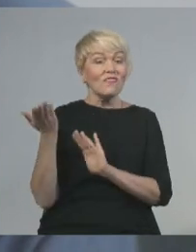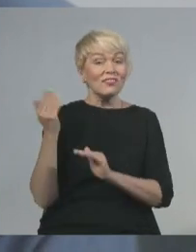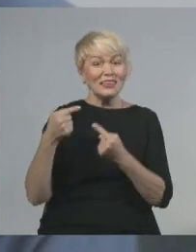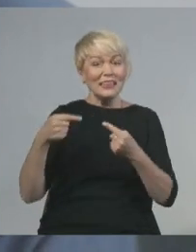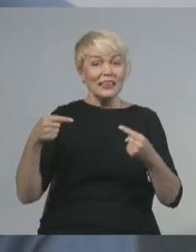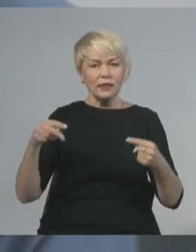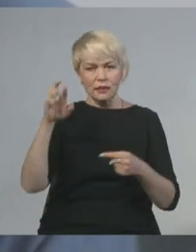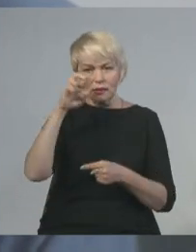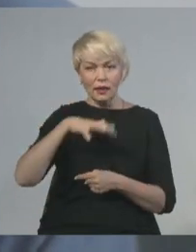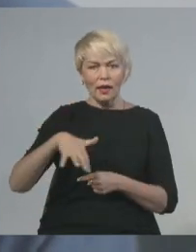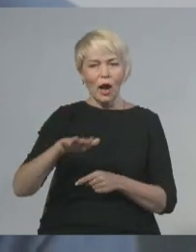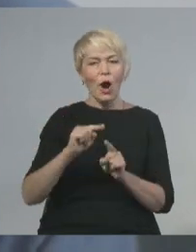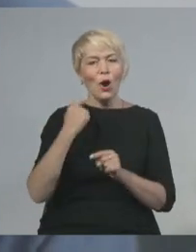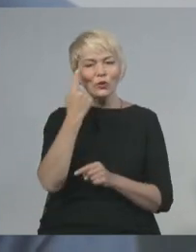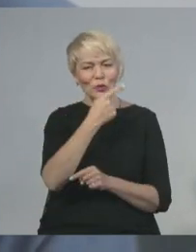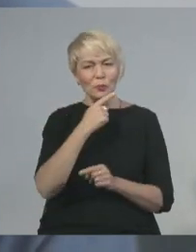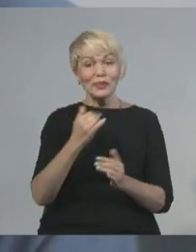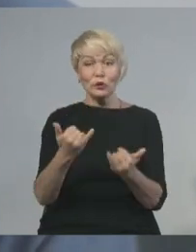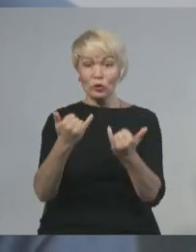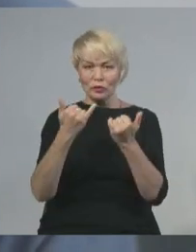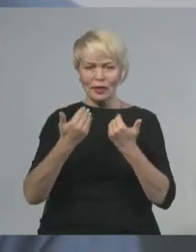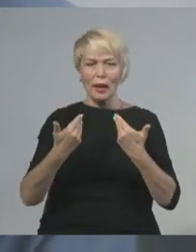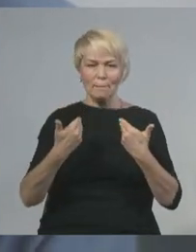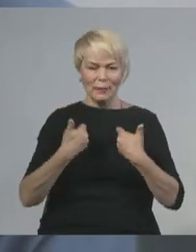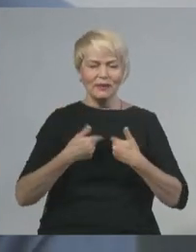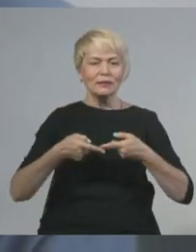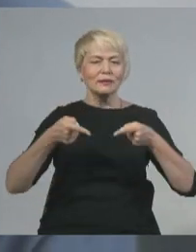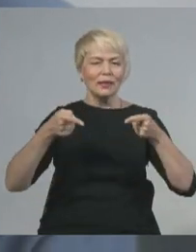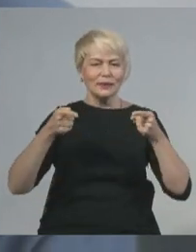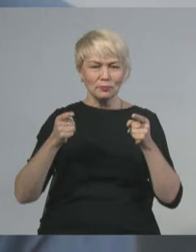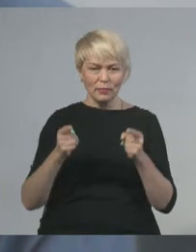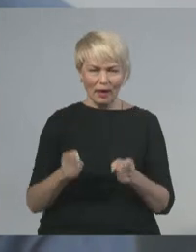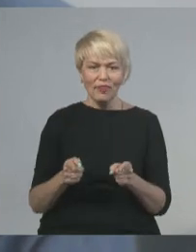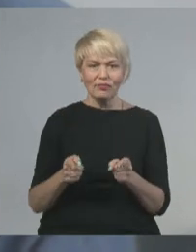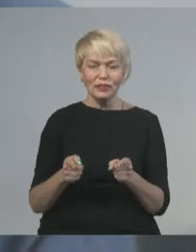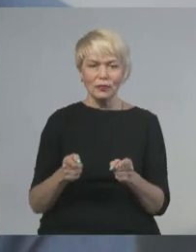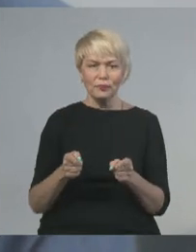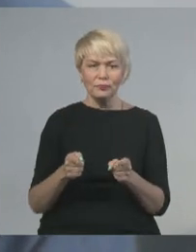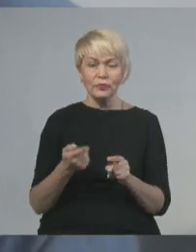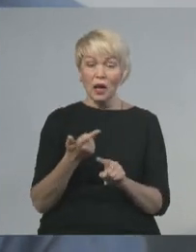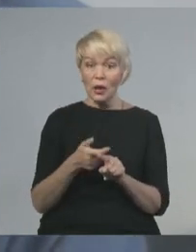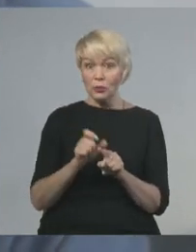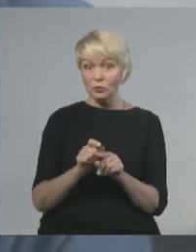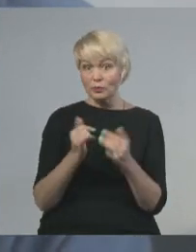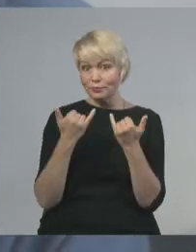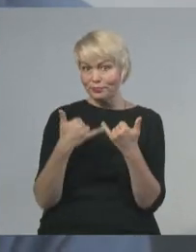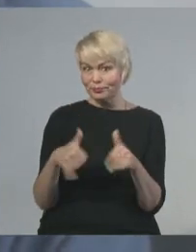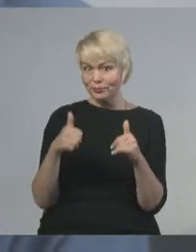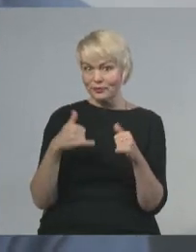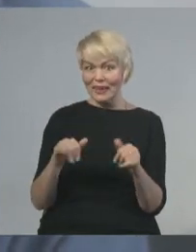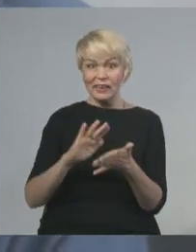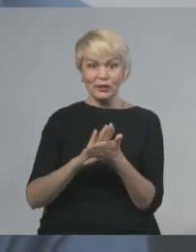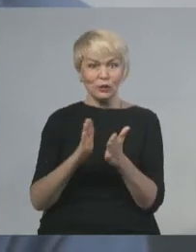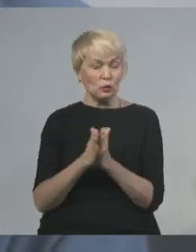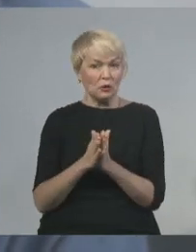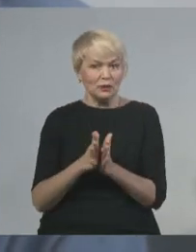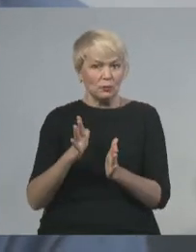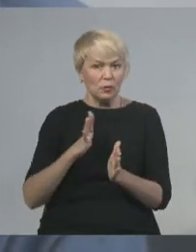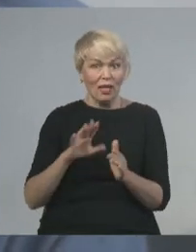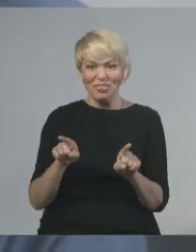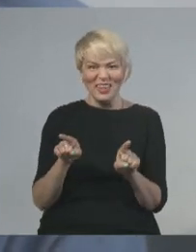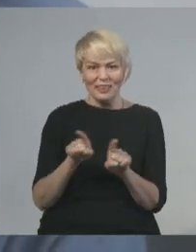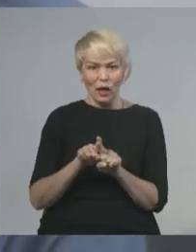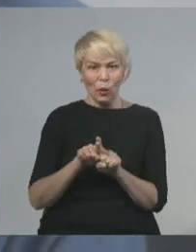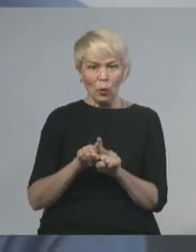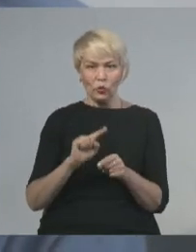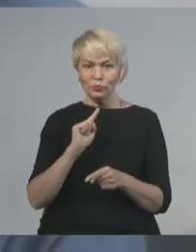surprisingly it was better than with my migration crisis okay it's interesting uh ivana what's